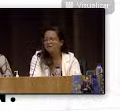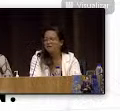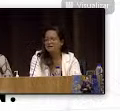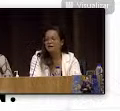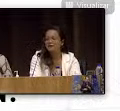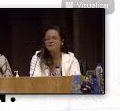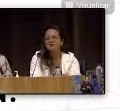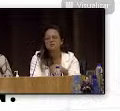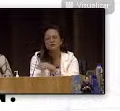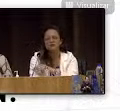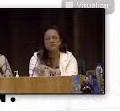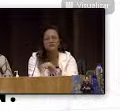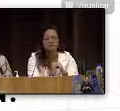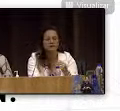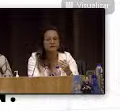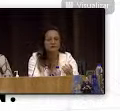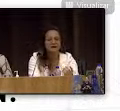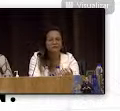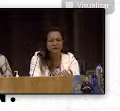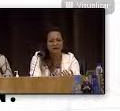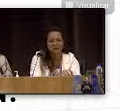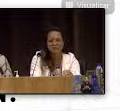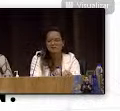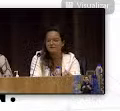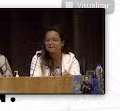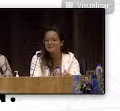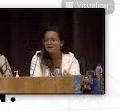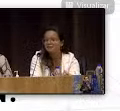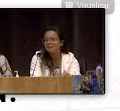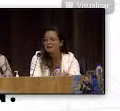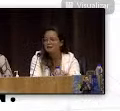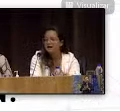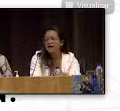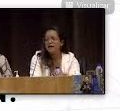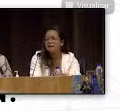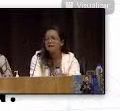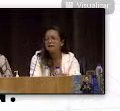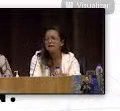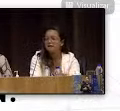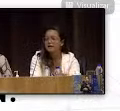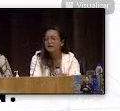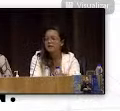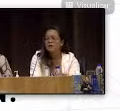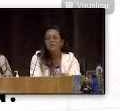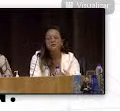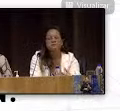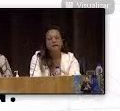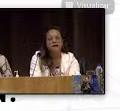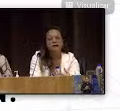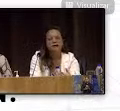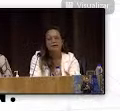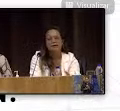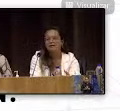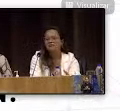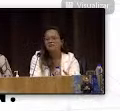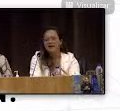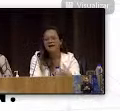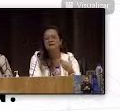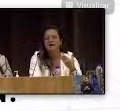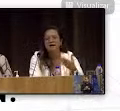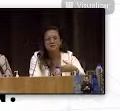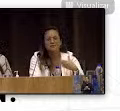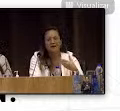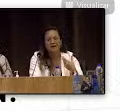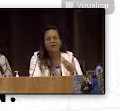13% admission. Like Juliana mentioned, we need to be careful when we observe these data because the